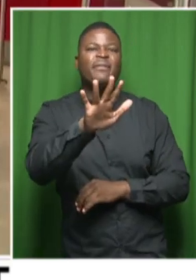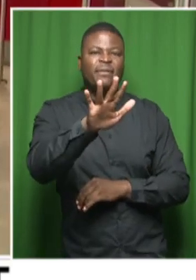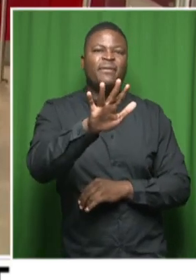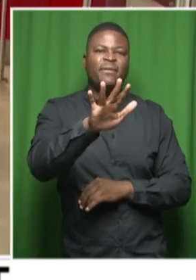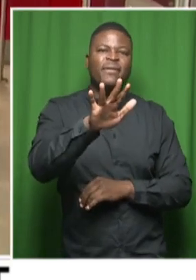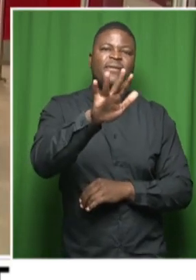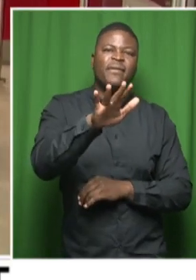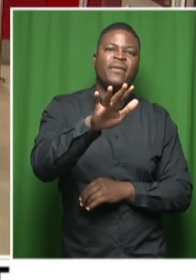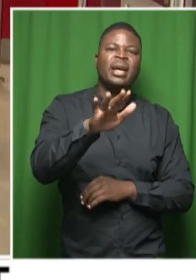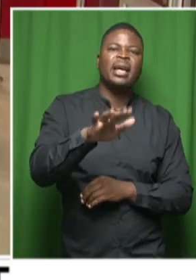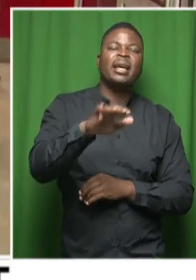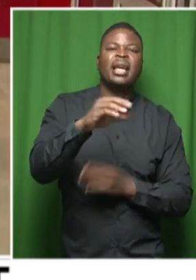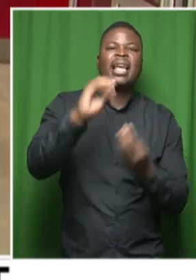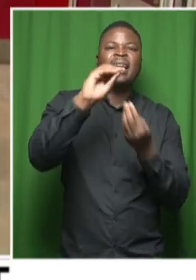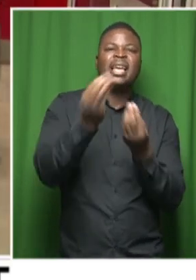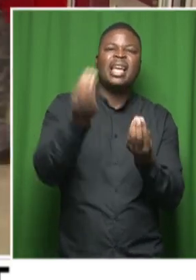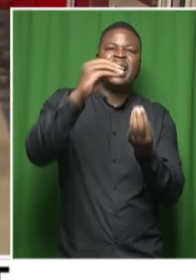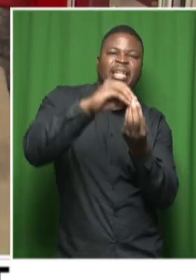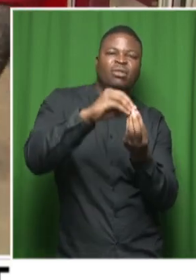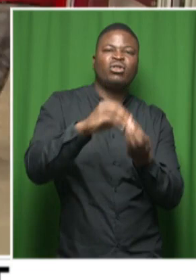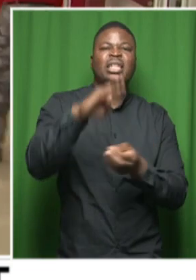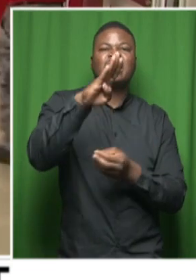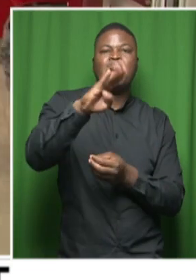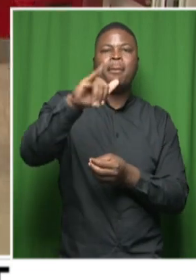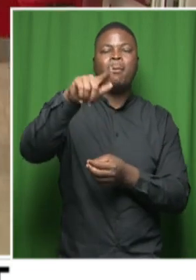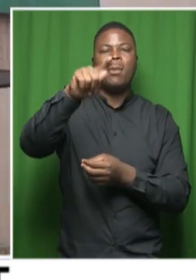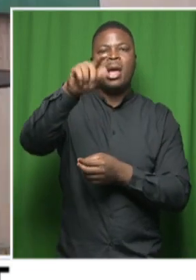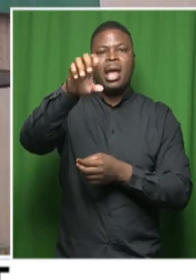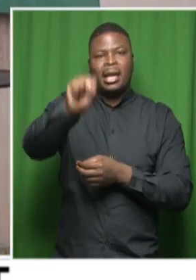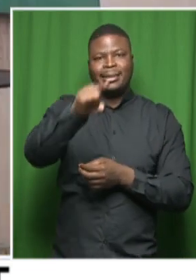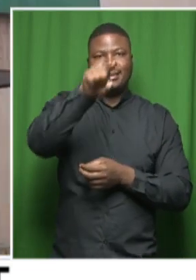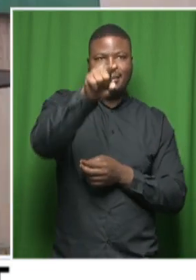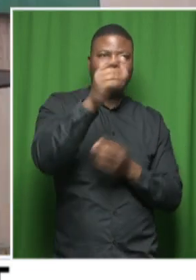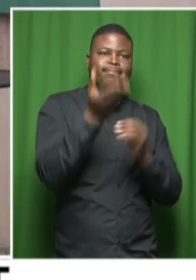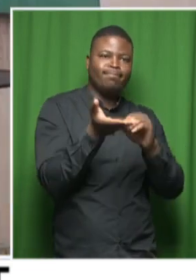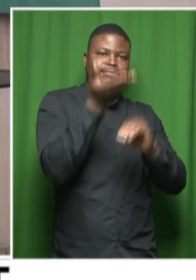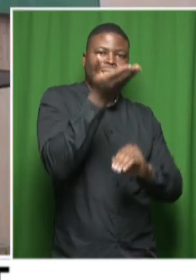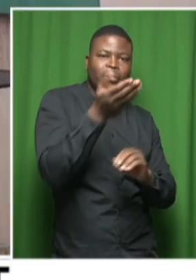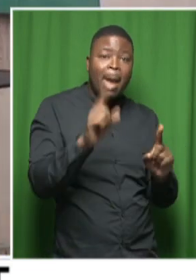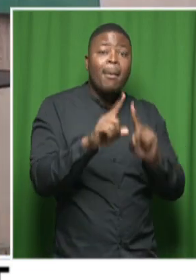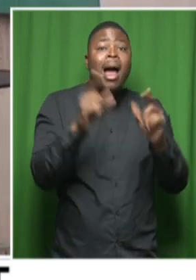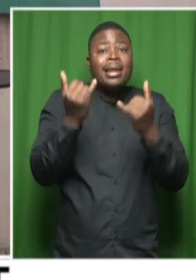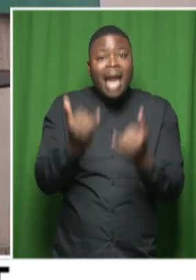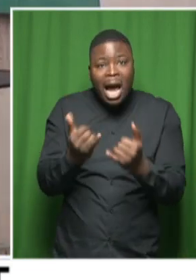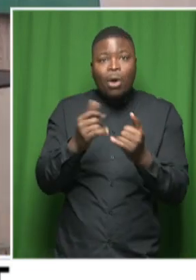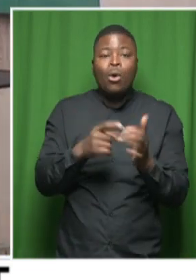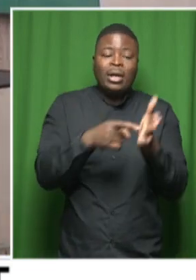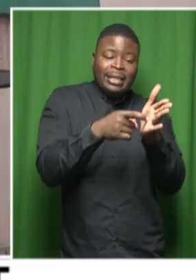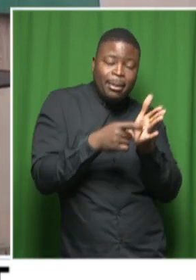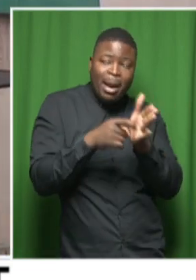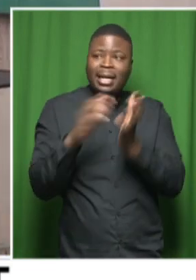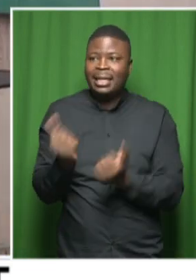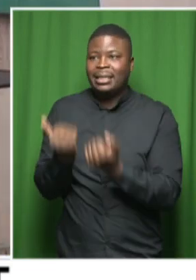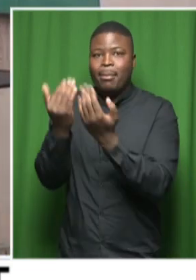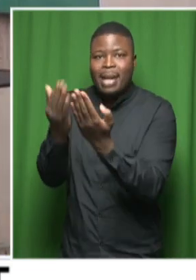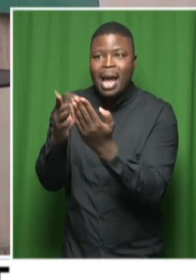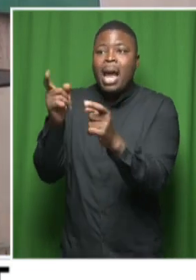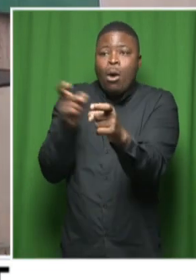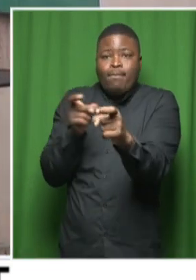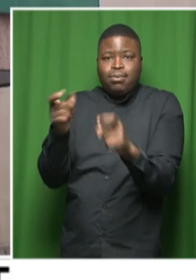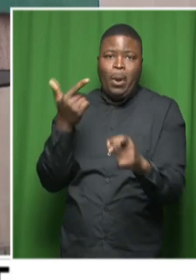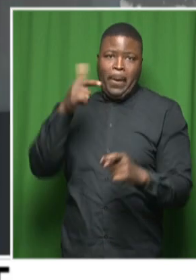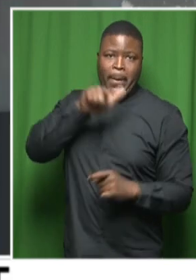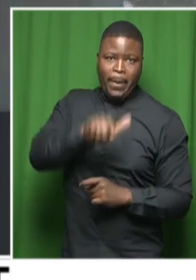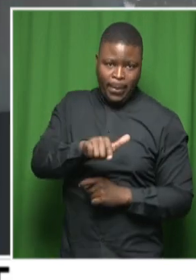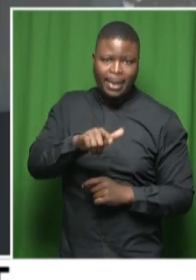way. But also, they had to do the 25 basis point to manage the supply side pressure, but at the same time, how they deal with the